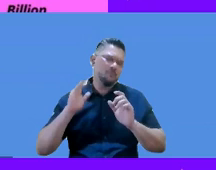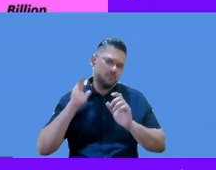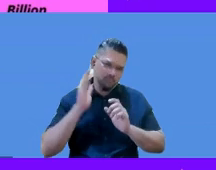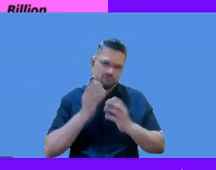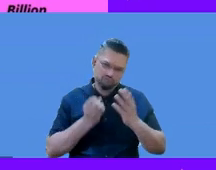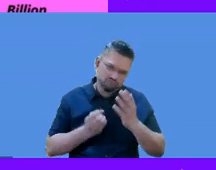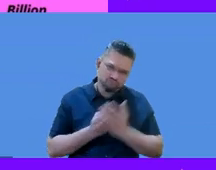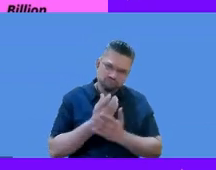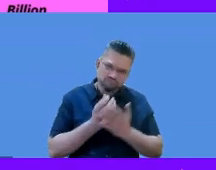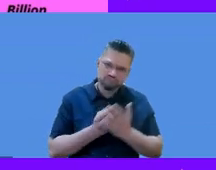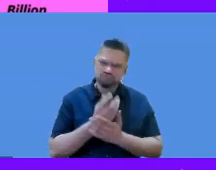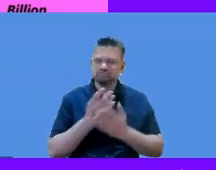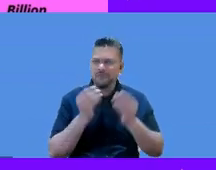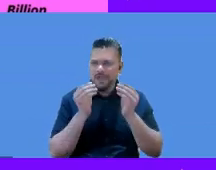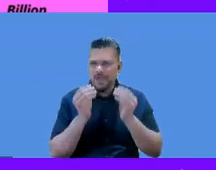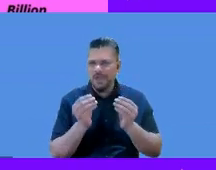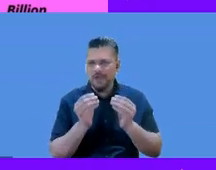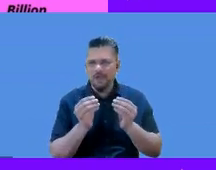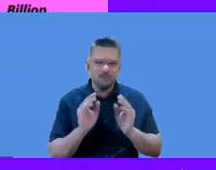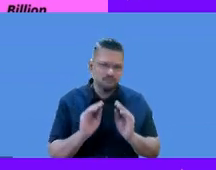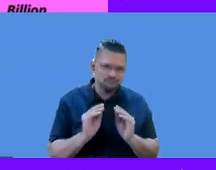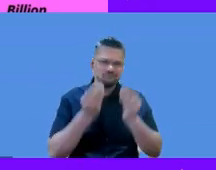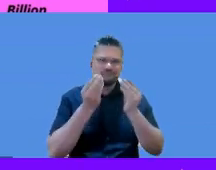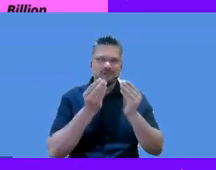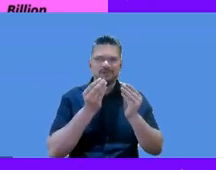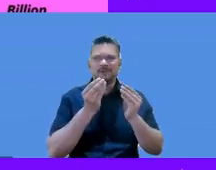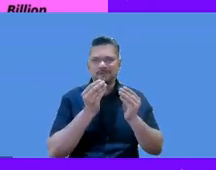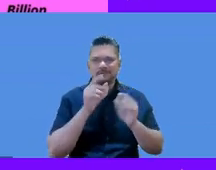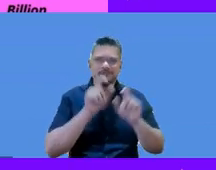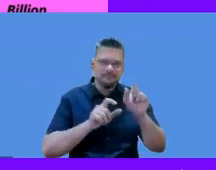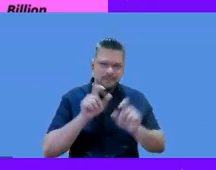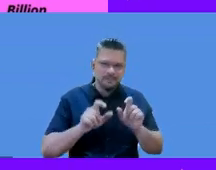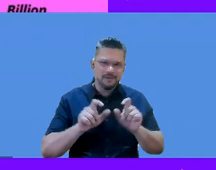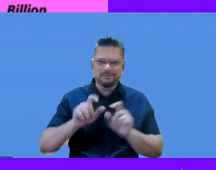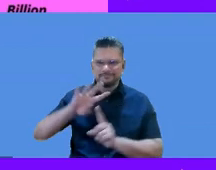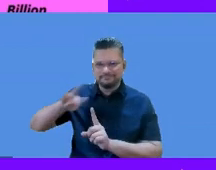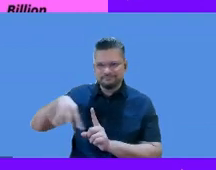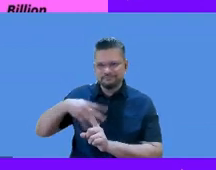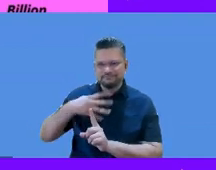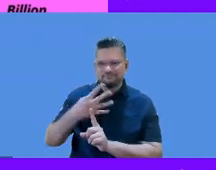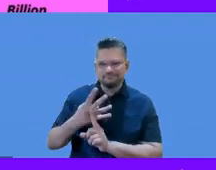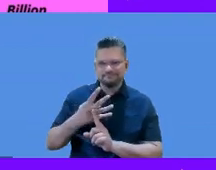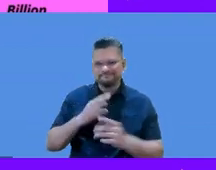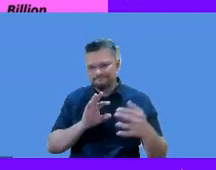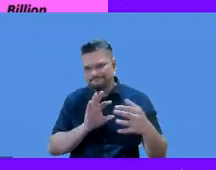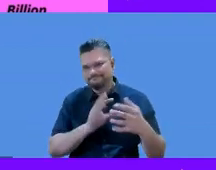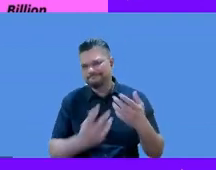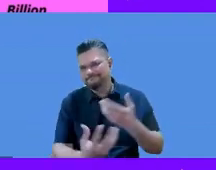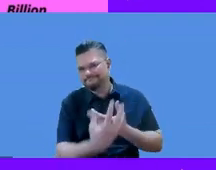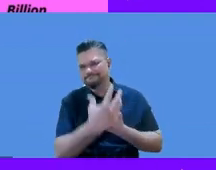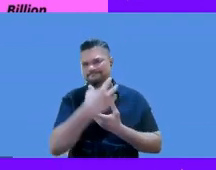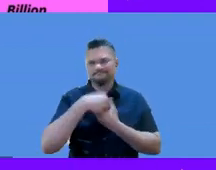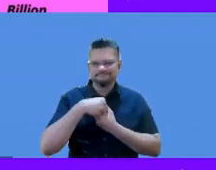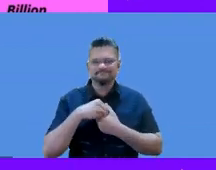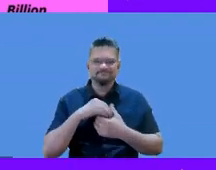engage adolescents and young people in the SDGs. First, we have Gertrude Tsai, who's the lead researcher and report author for